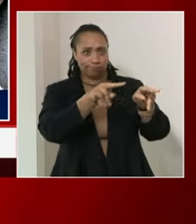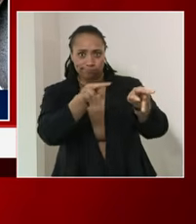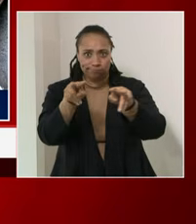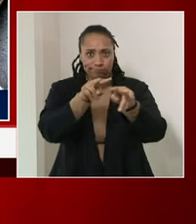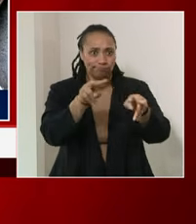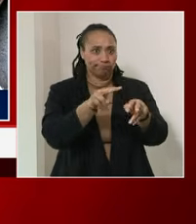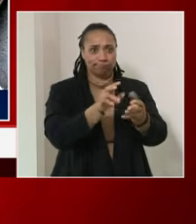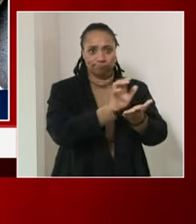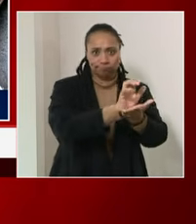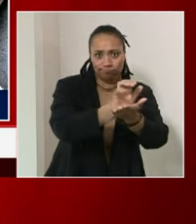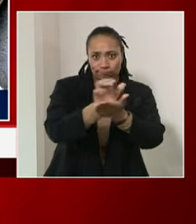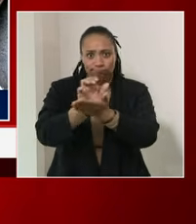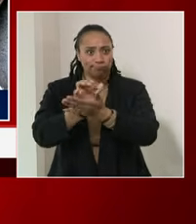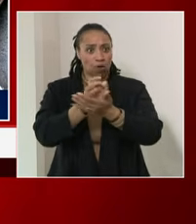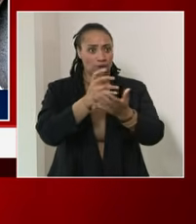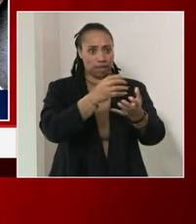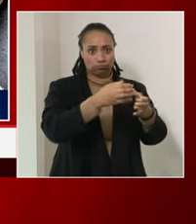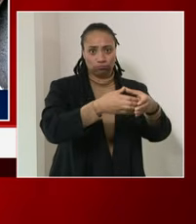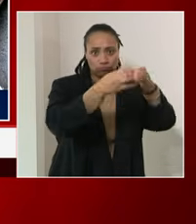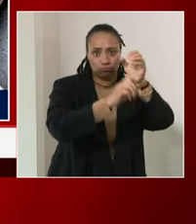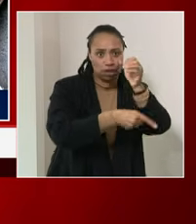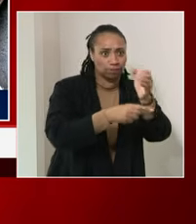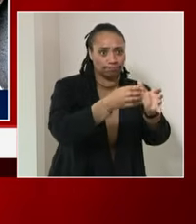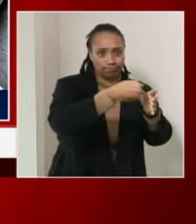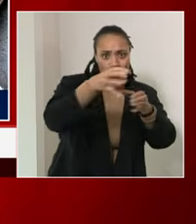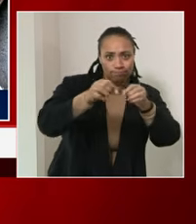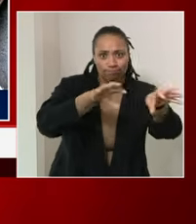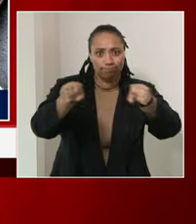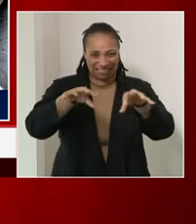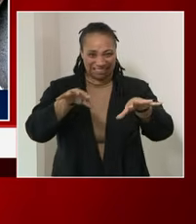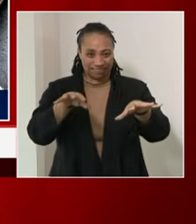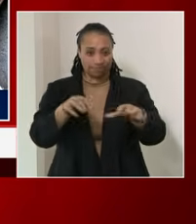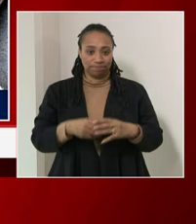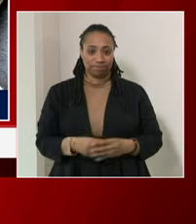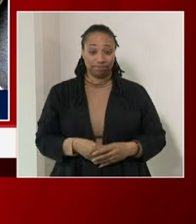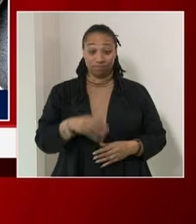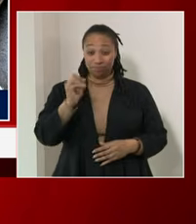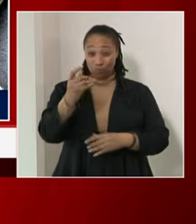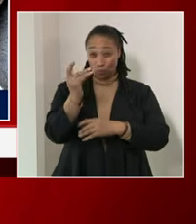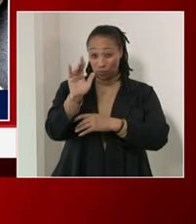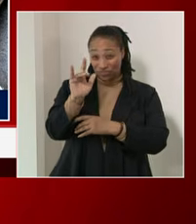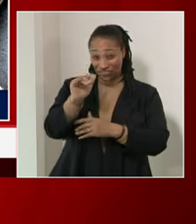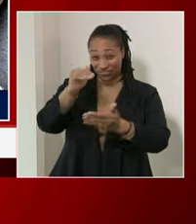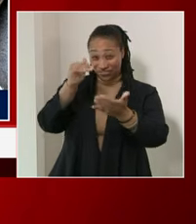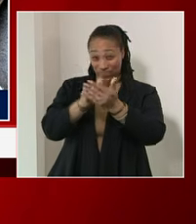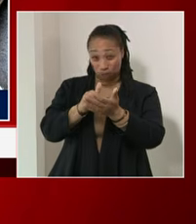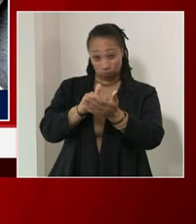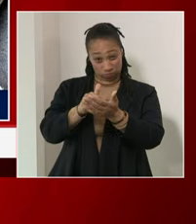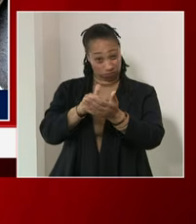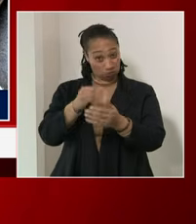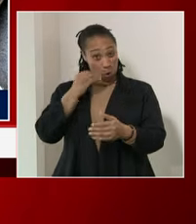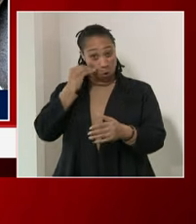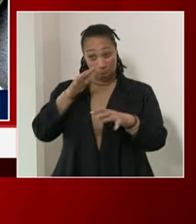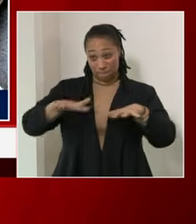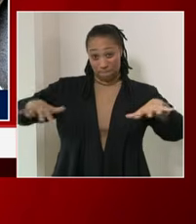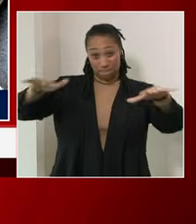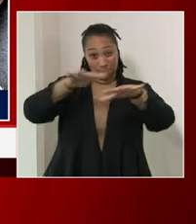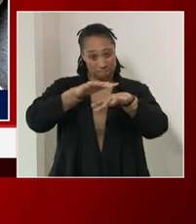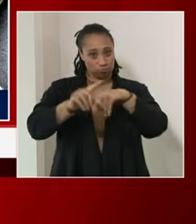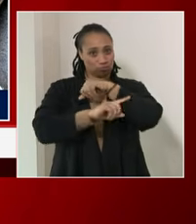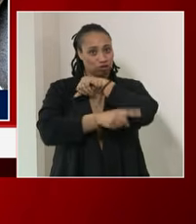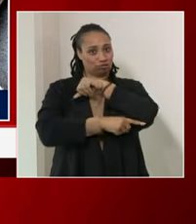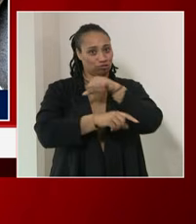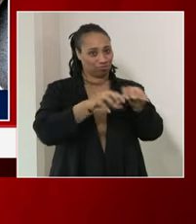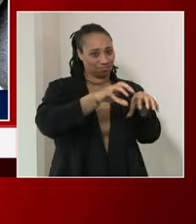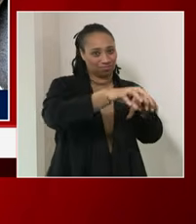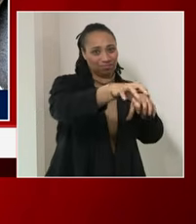to in excess of 25,000 households to reduce the amount of refuse that was building up and bring some relief